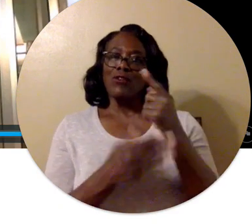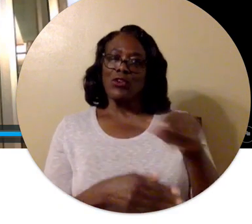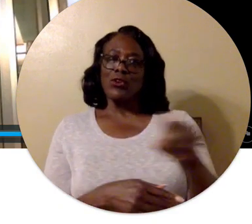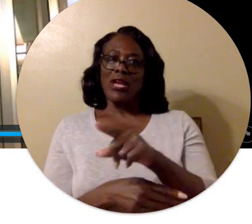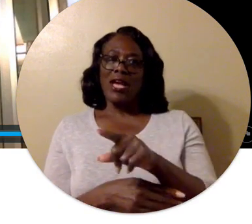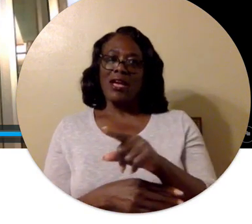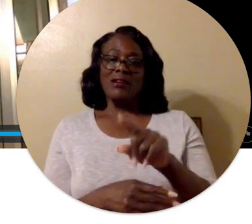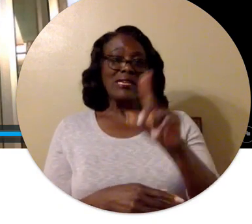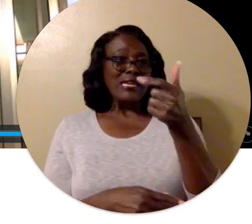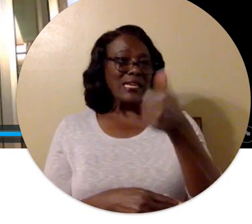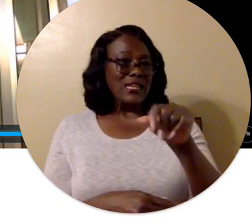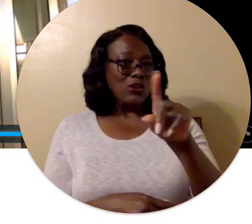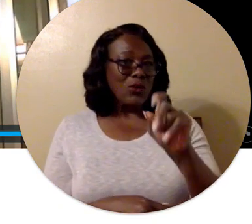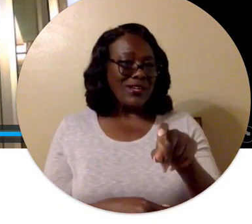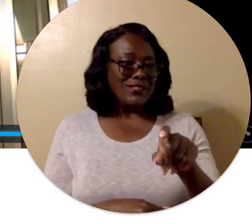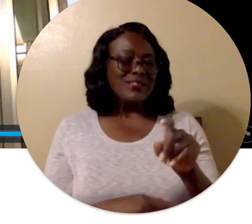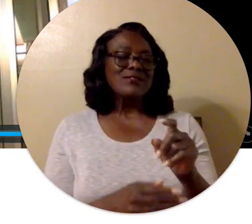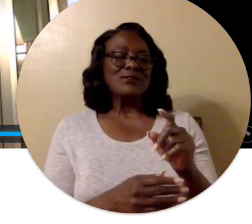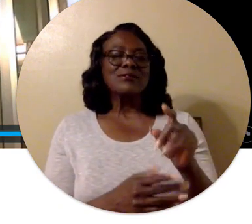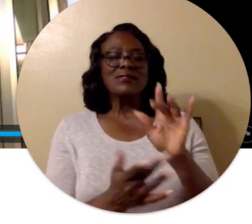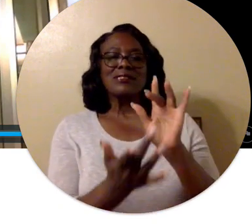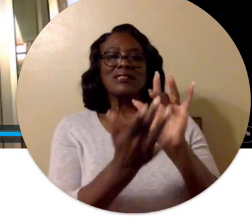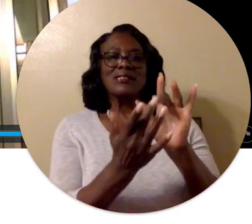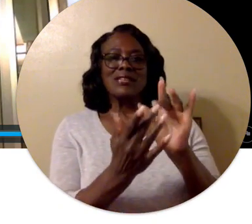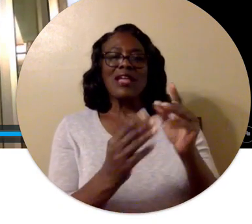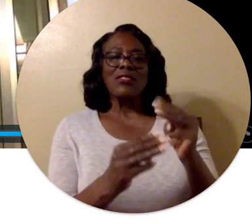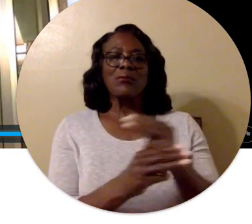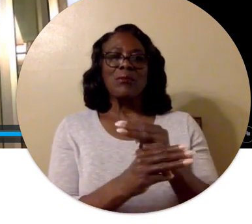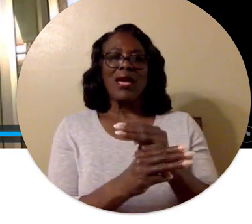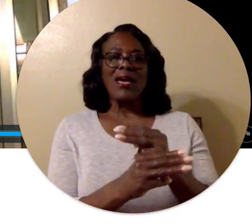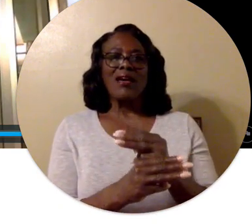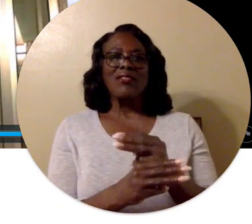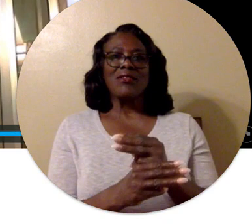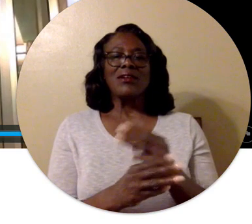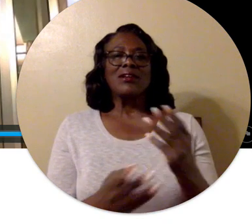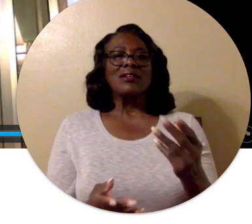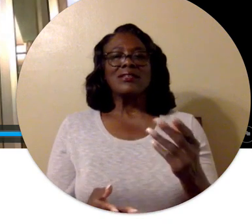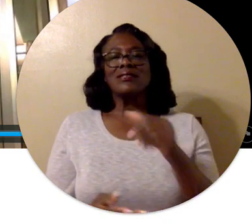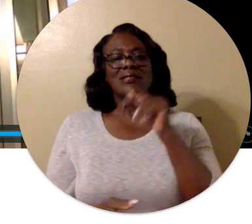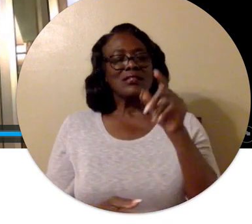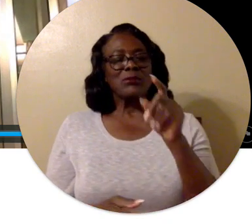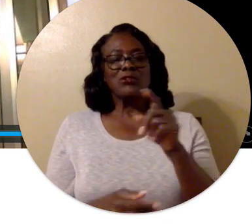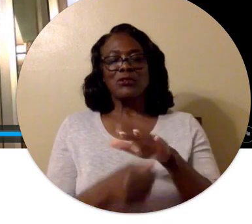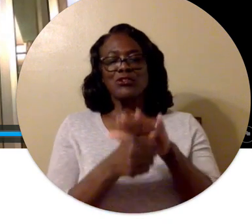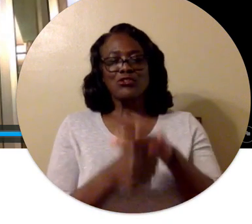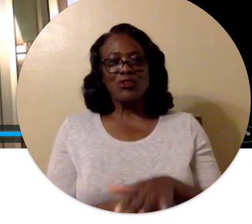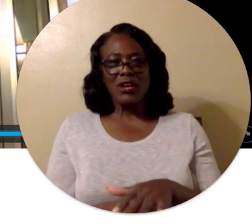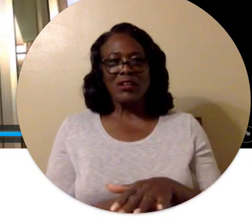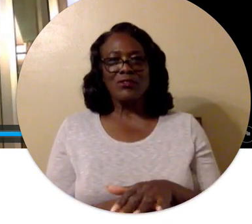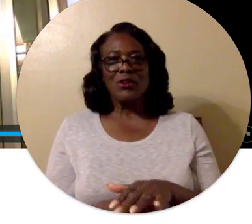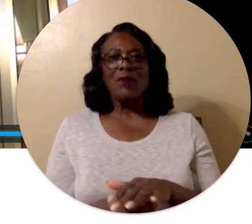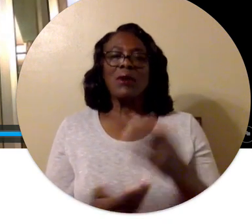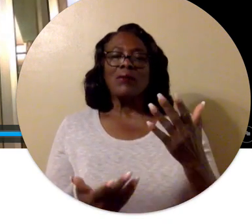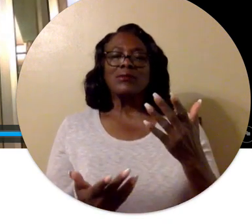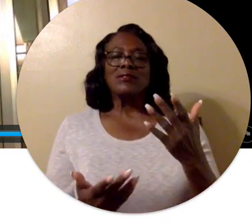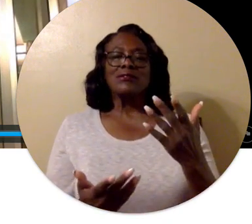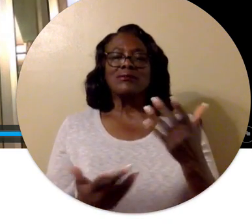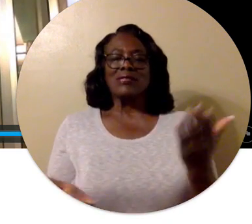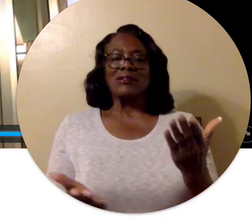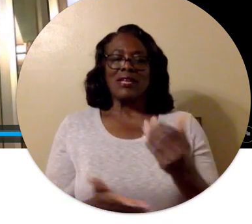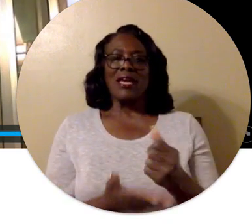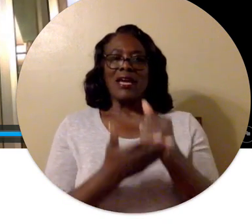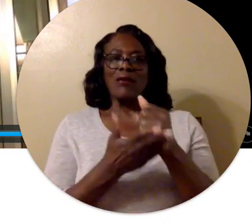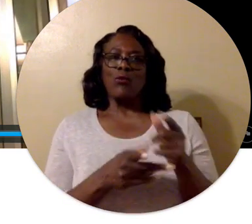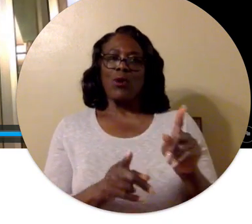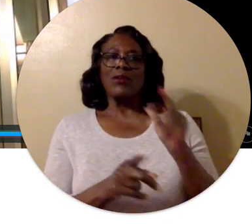math teacher. We're here to help you. This is not supposed to be stressful. We just want to help you guys learn while we're all at home.